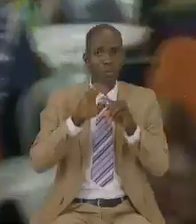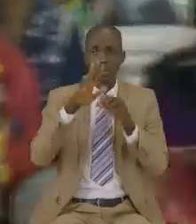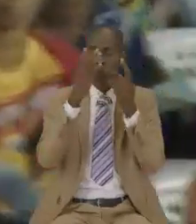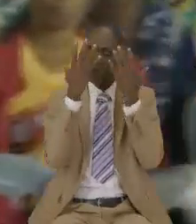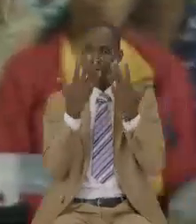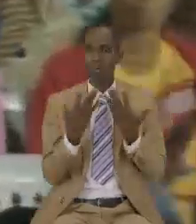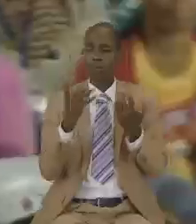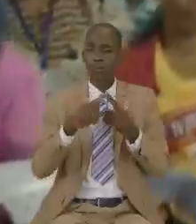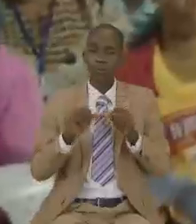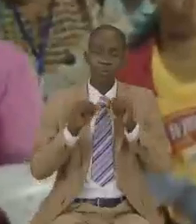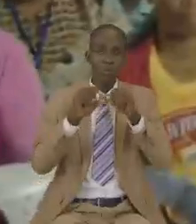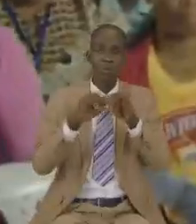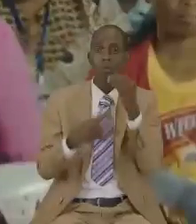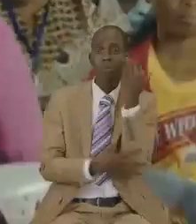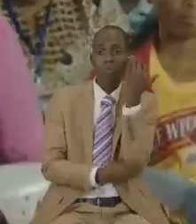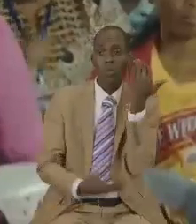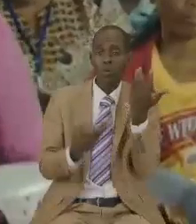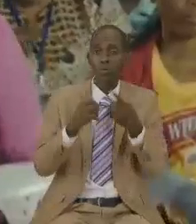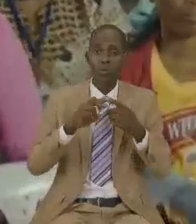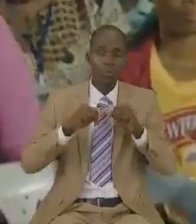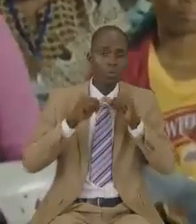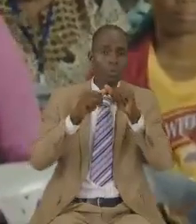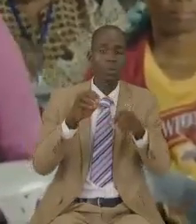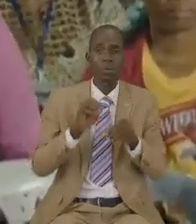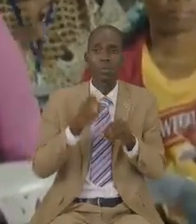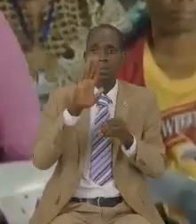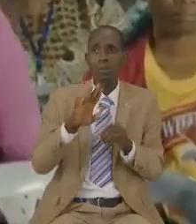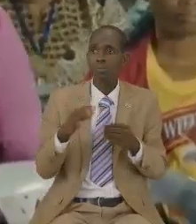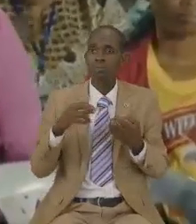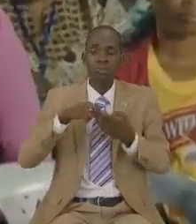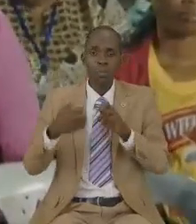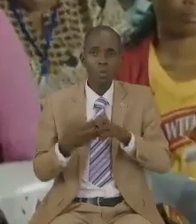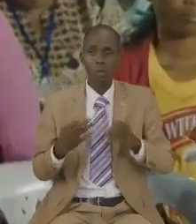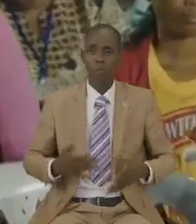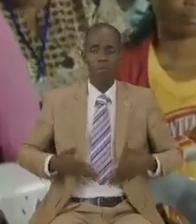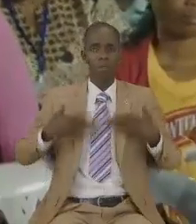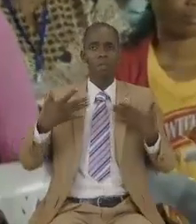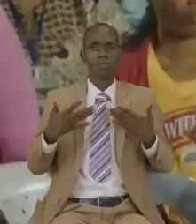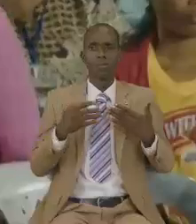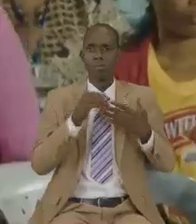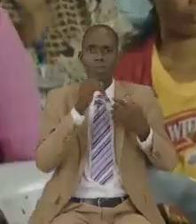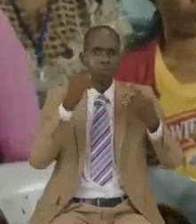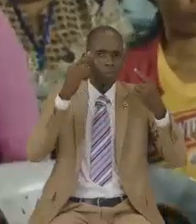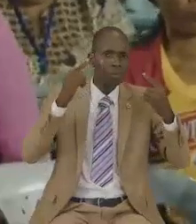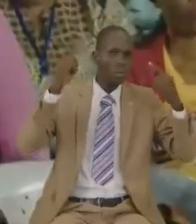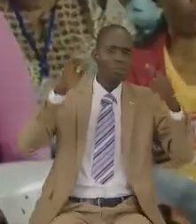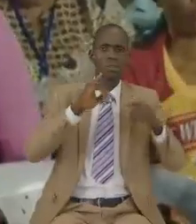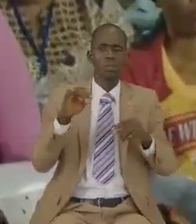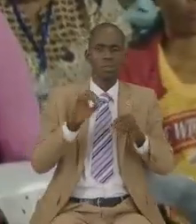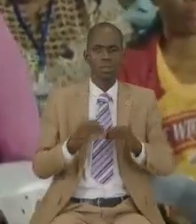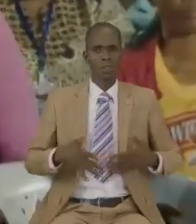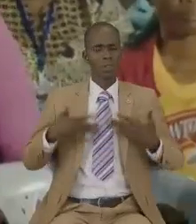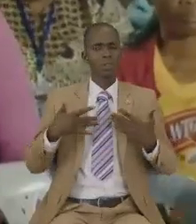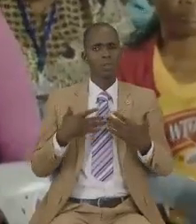he's ready. Ready for the miracle prayer. Counselors, let's move fast.